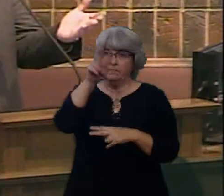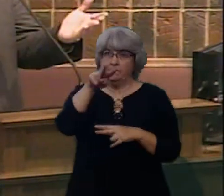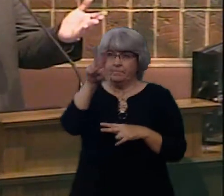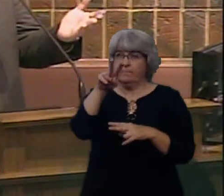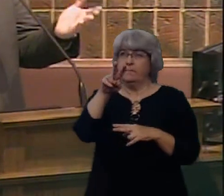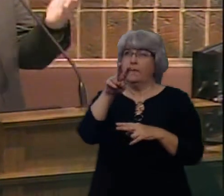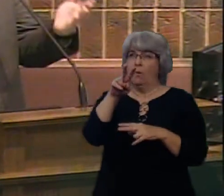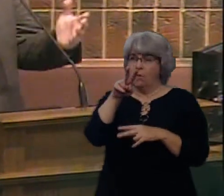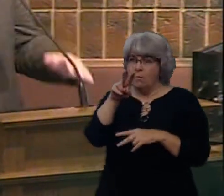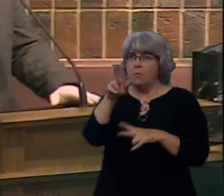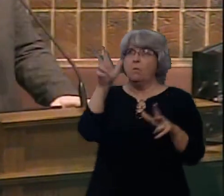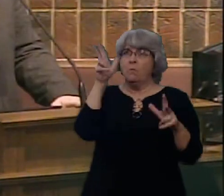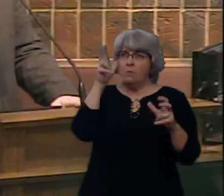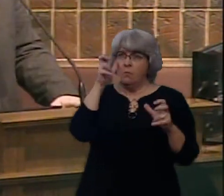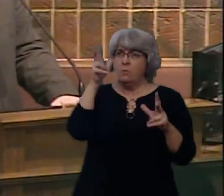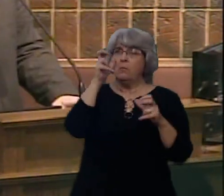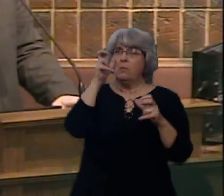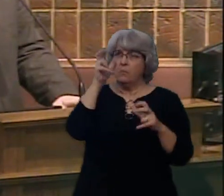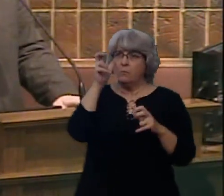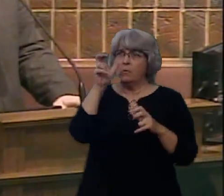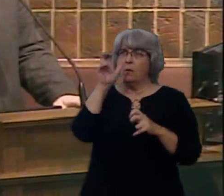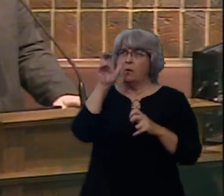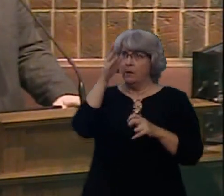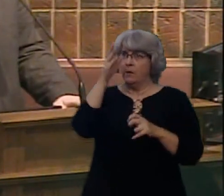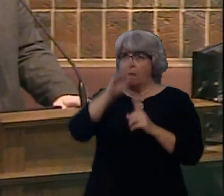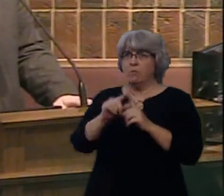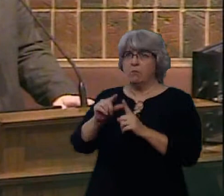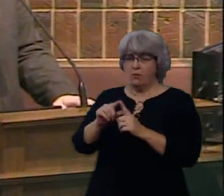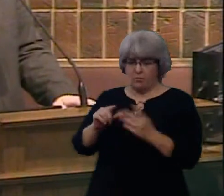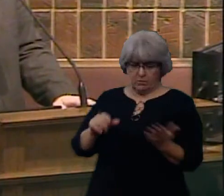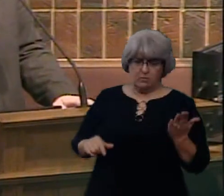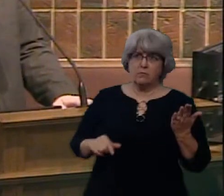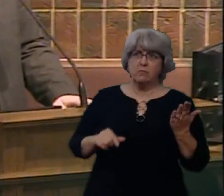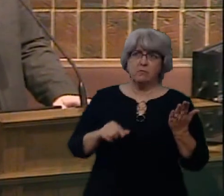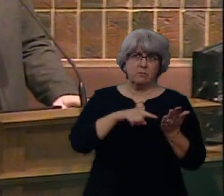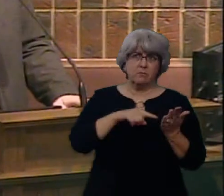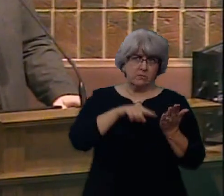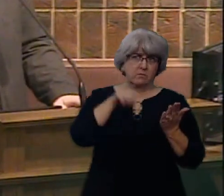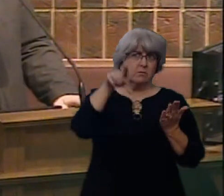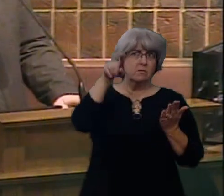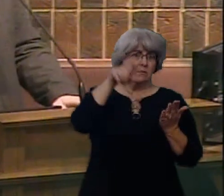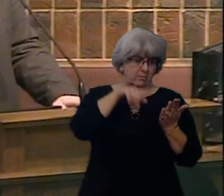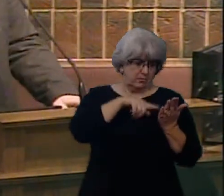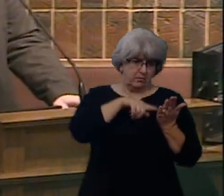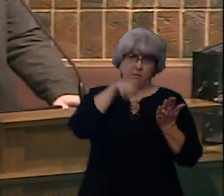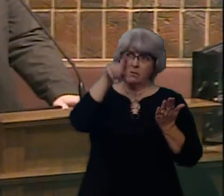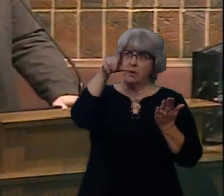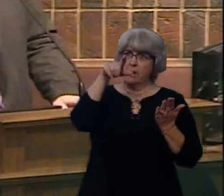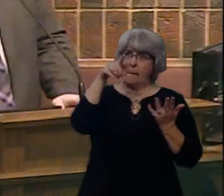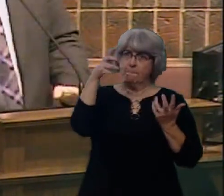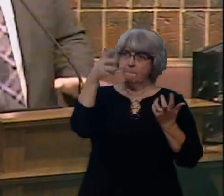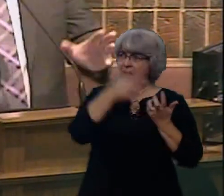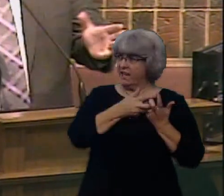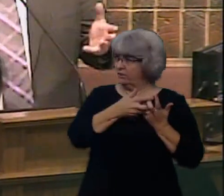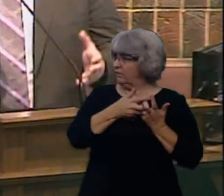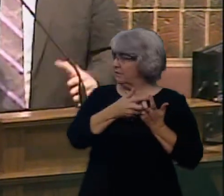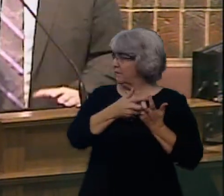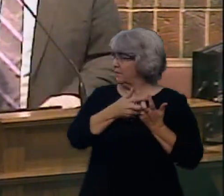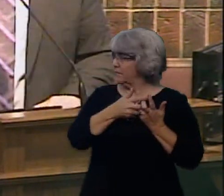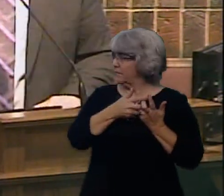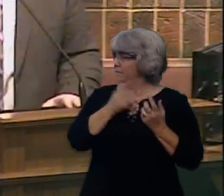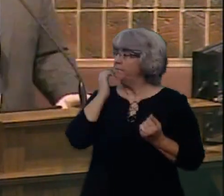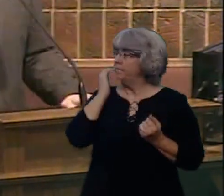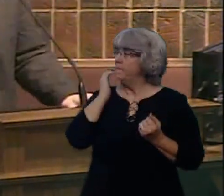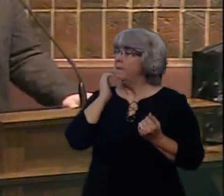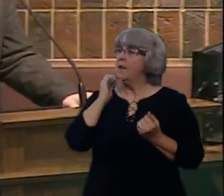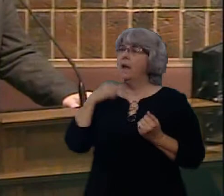up with what God's Word says? When we encounter something that's new, I've heard somebody say, well, that's a